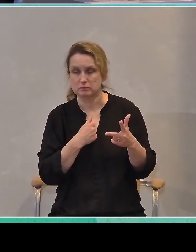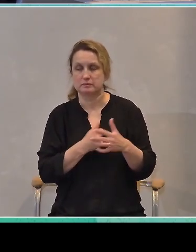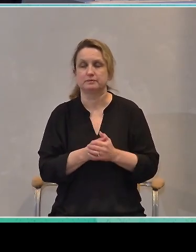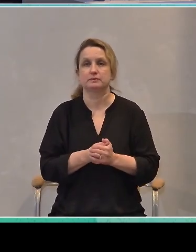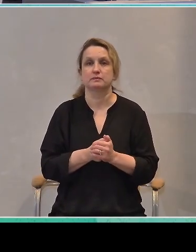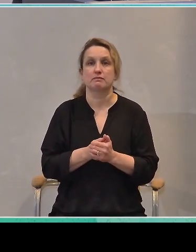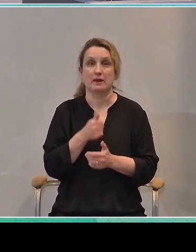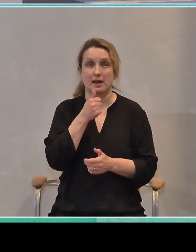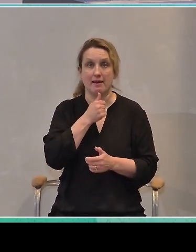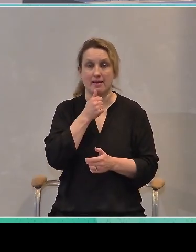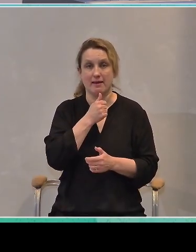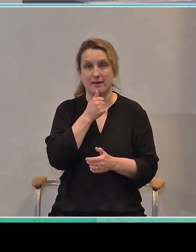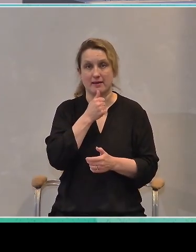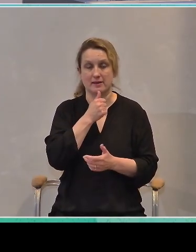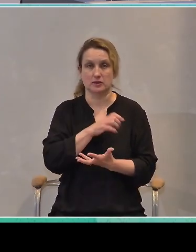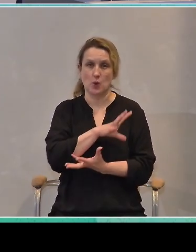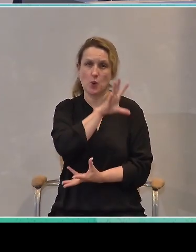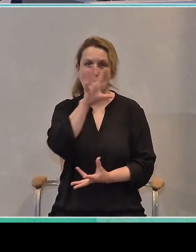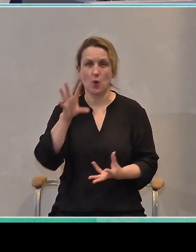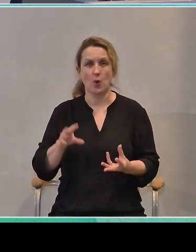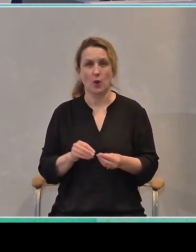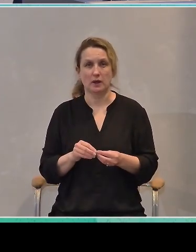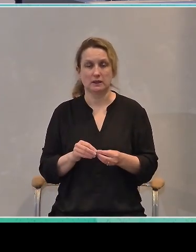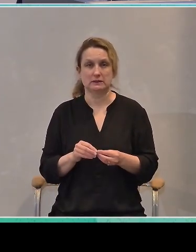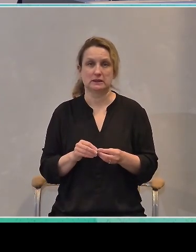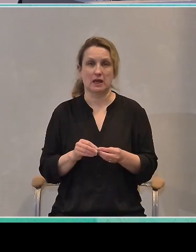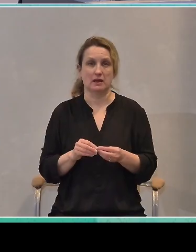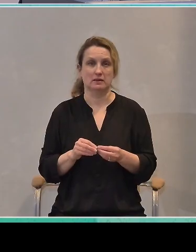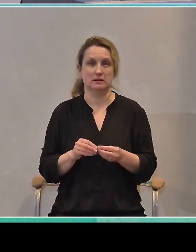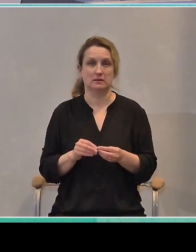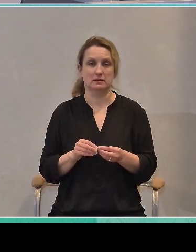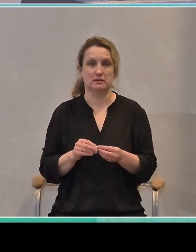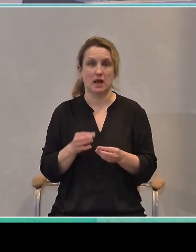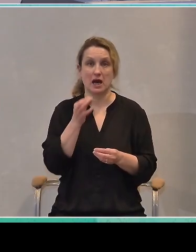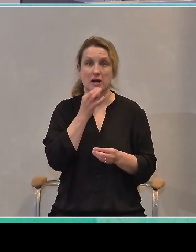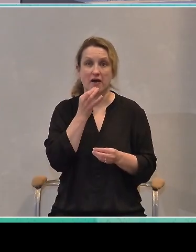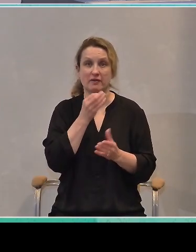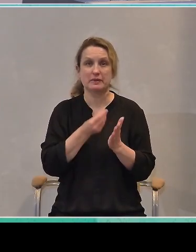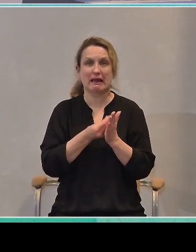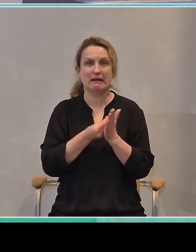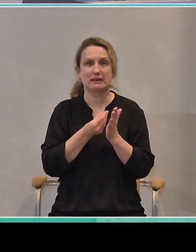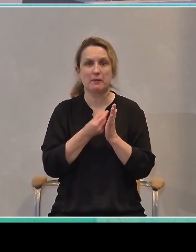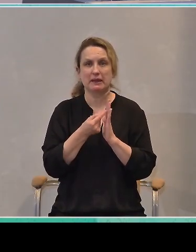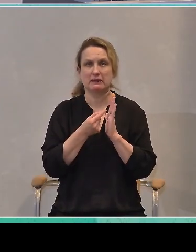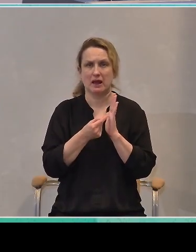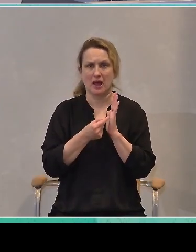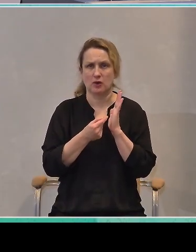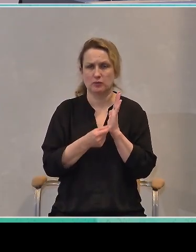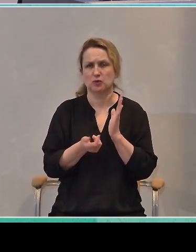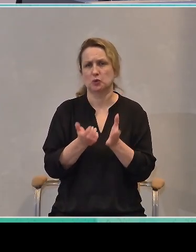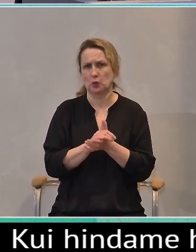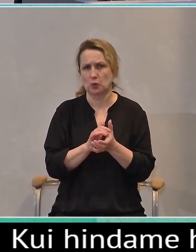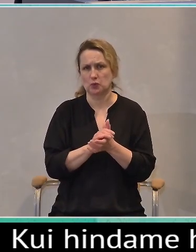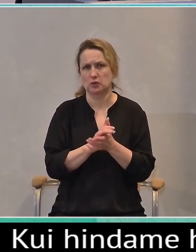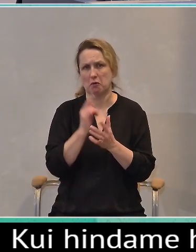alternative, and how beneficial the treatment would be. So in Estonia, the